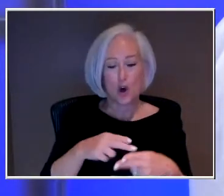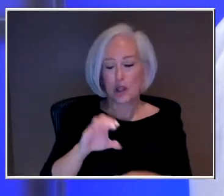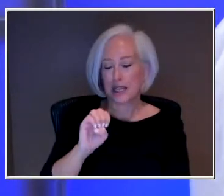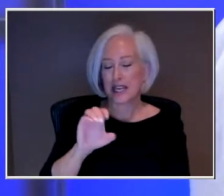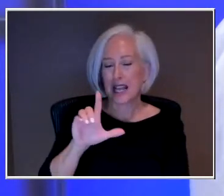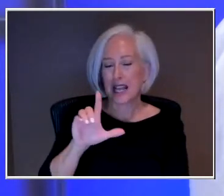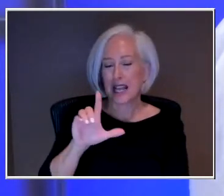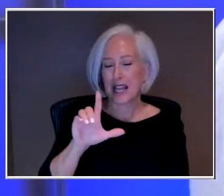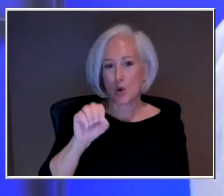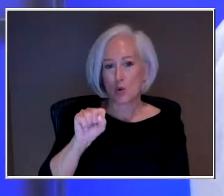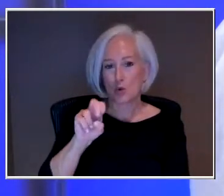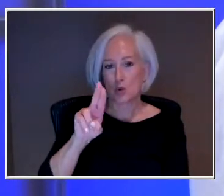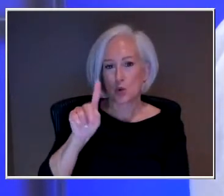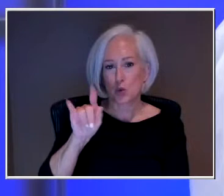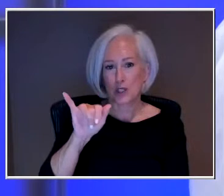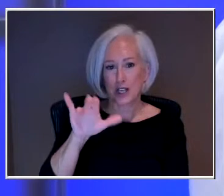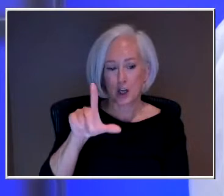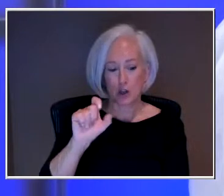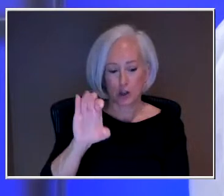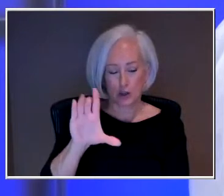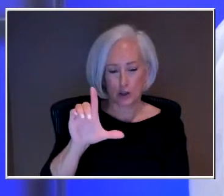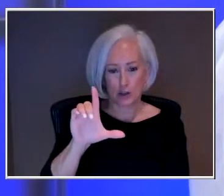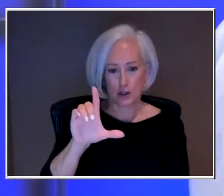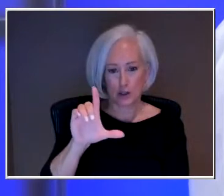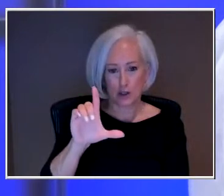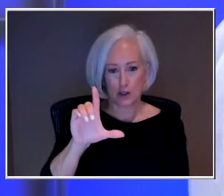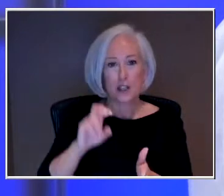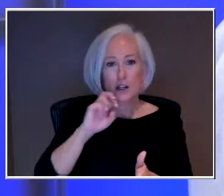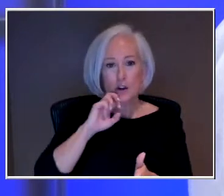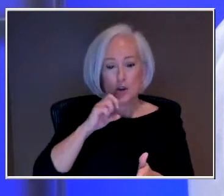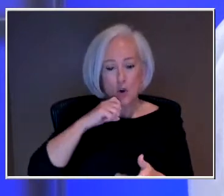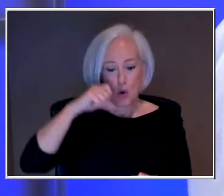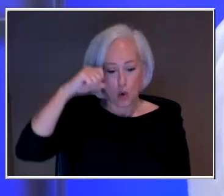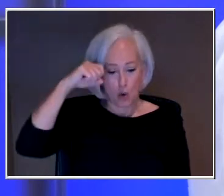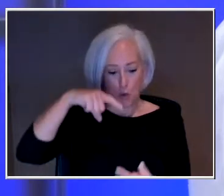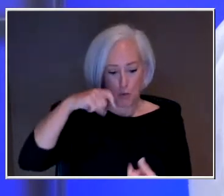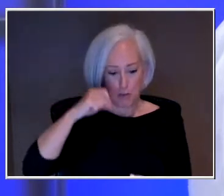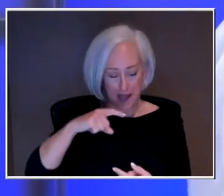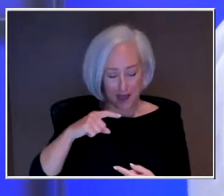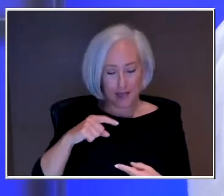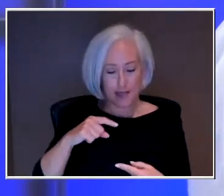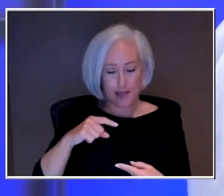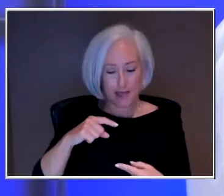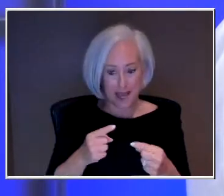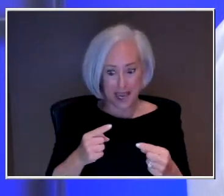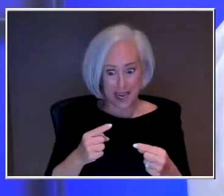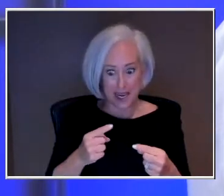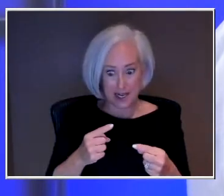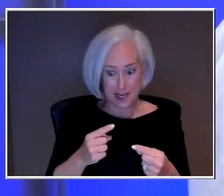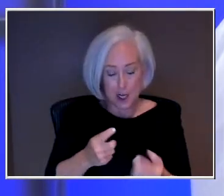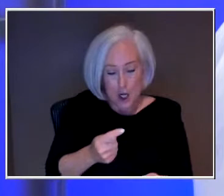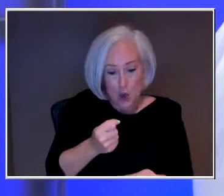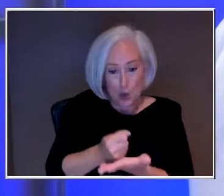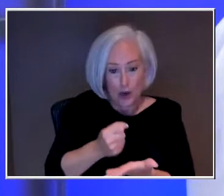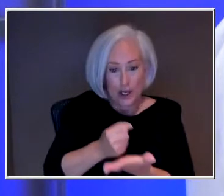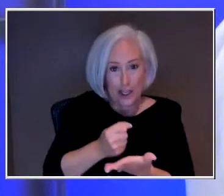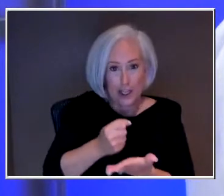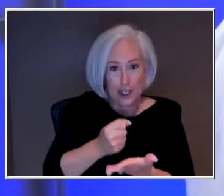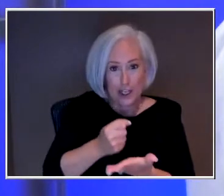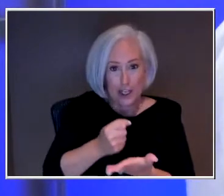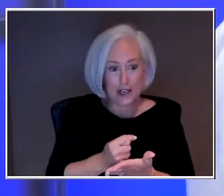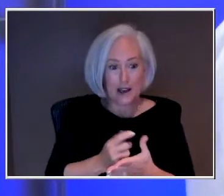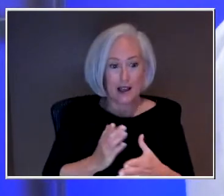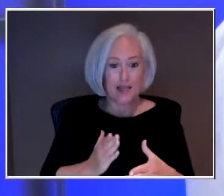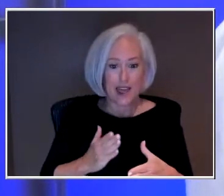treating neuropathic pain through using electrical signals that hinder, change, or impair these